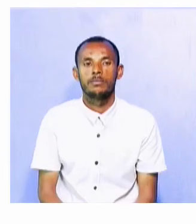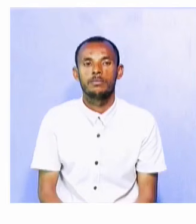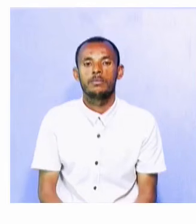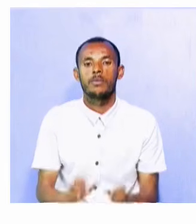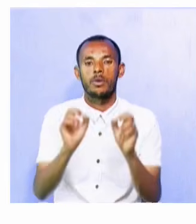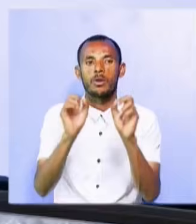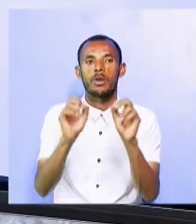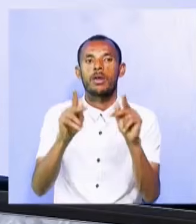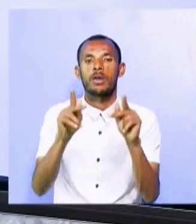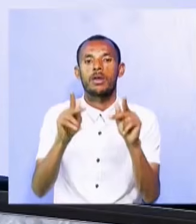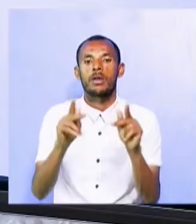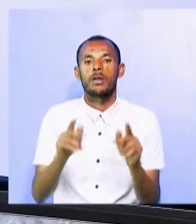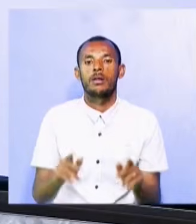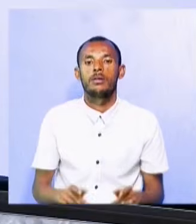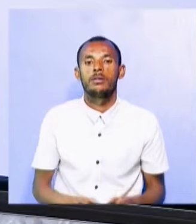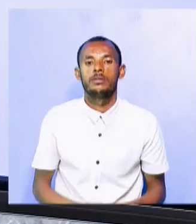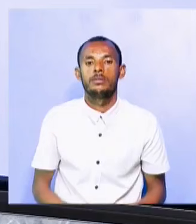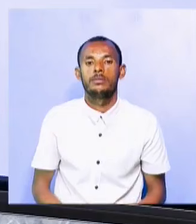Okay.